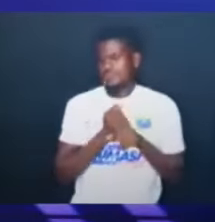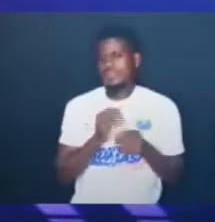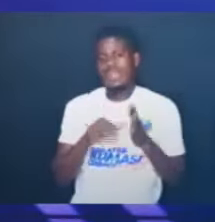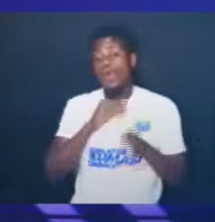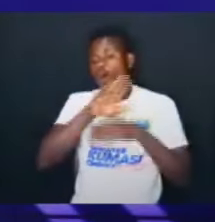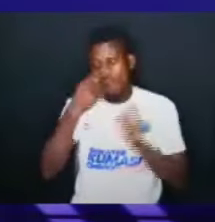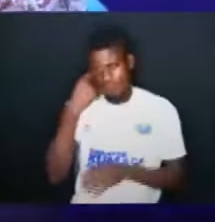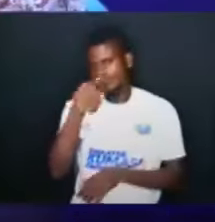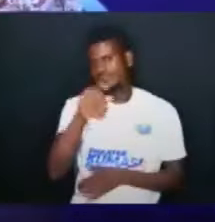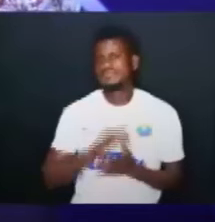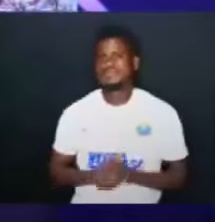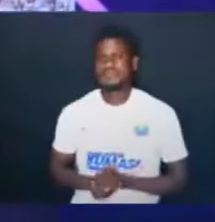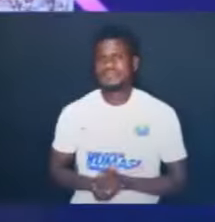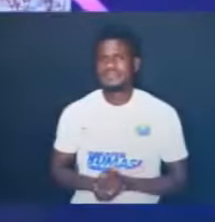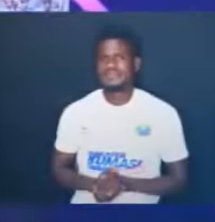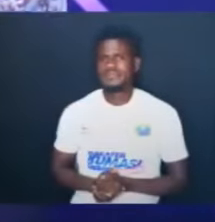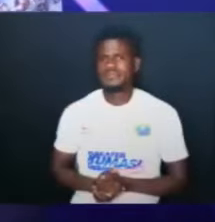will be